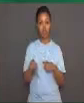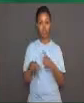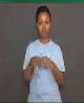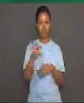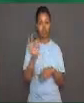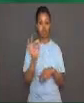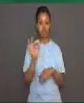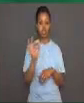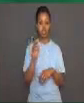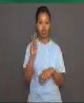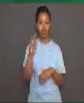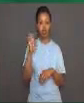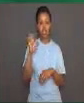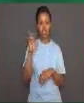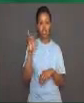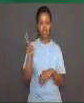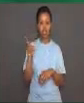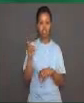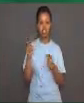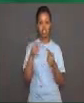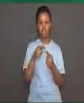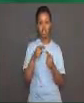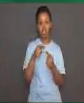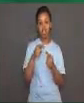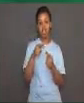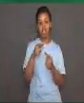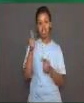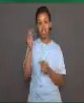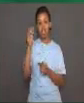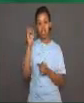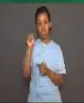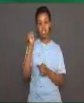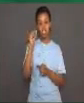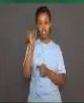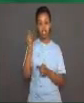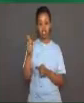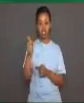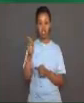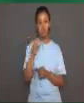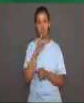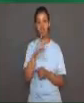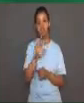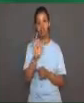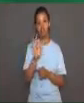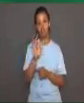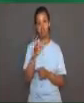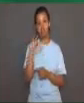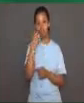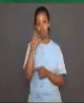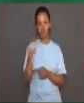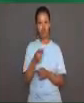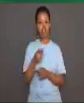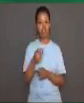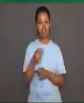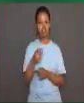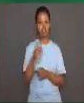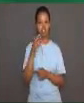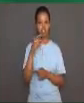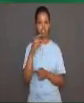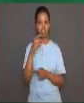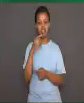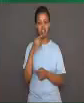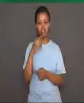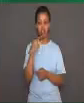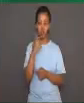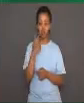the Mediterranean to Asia. They usually have a broad head, square jaw, olive